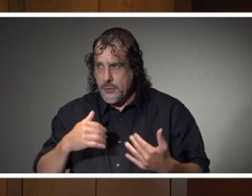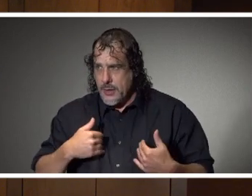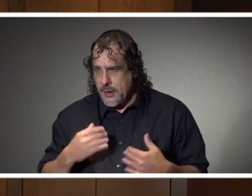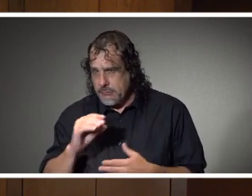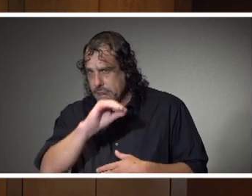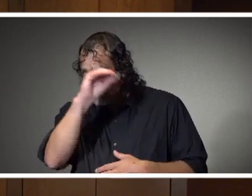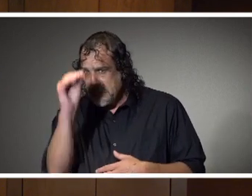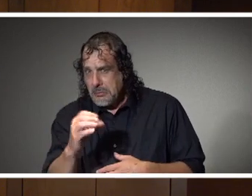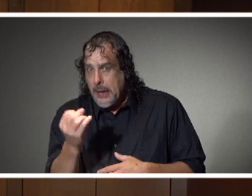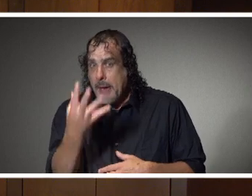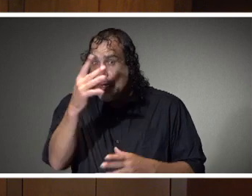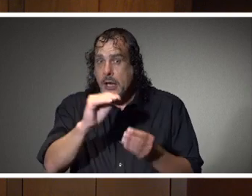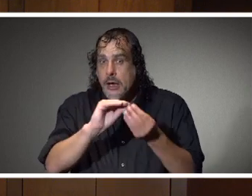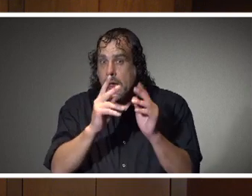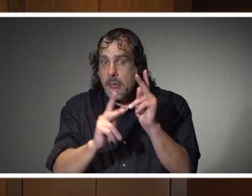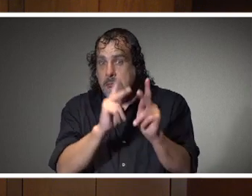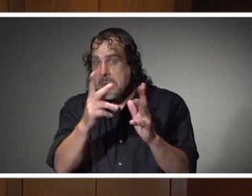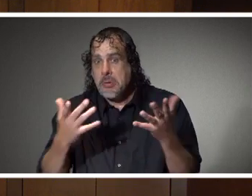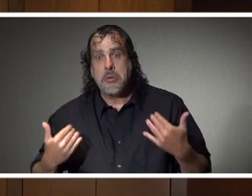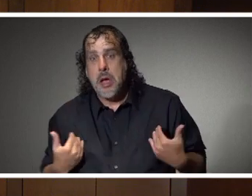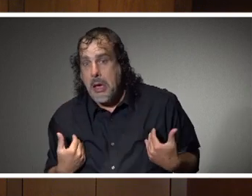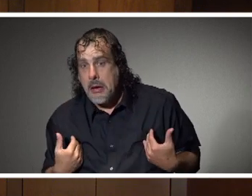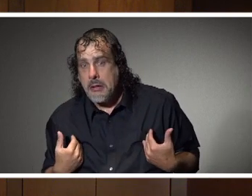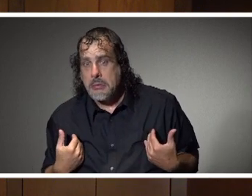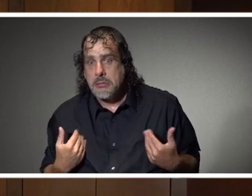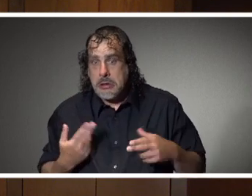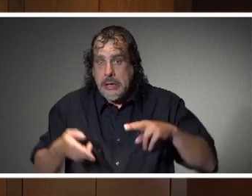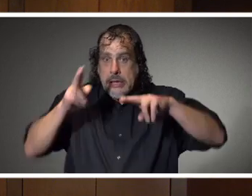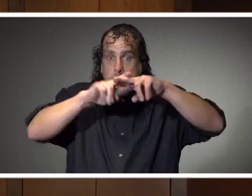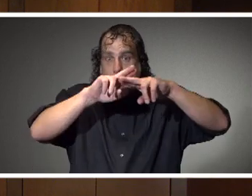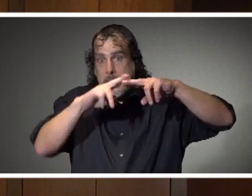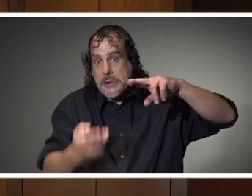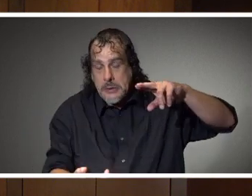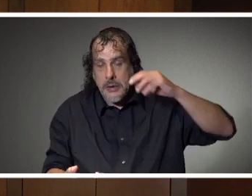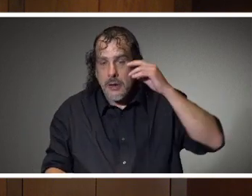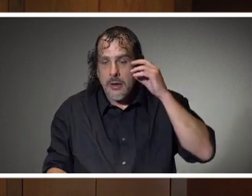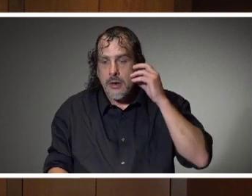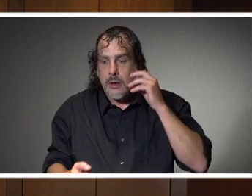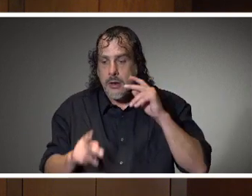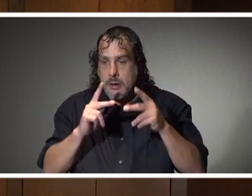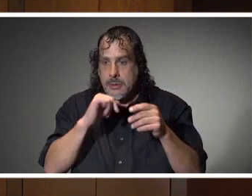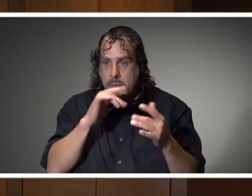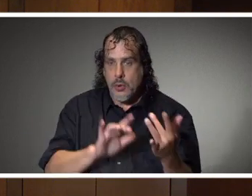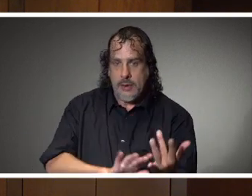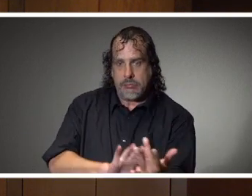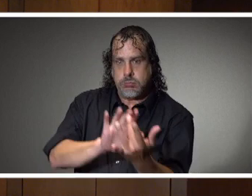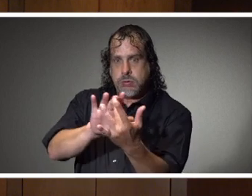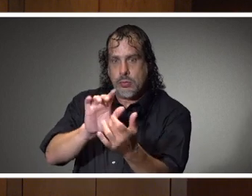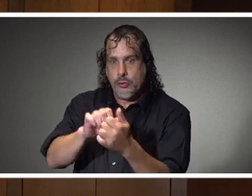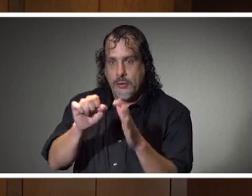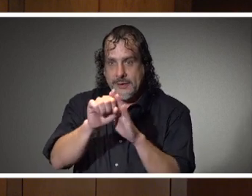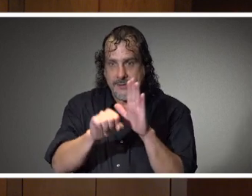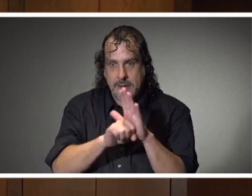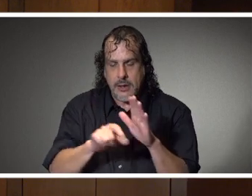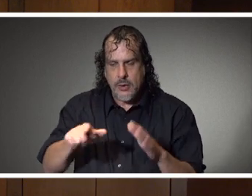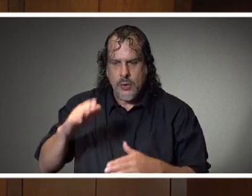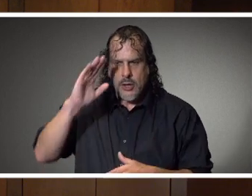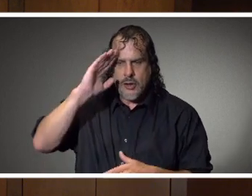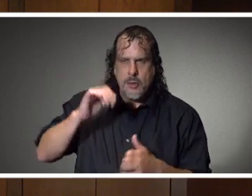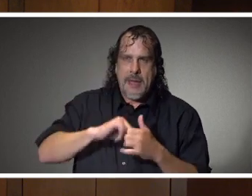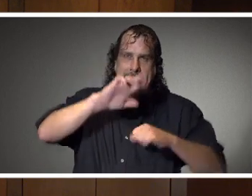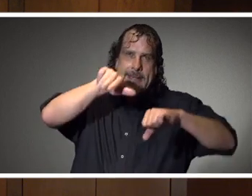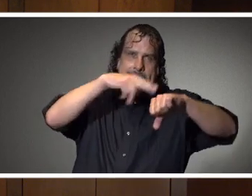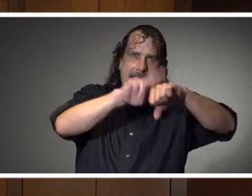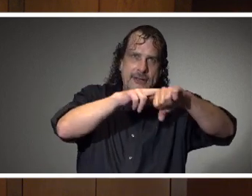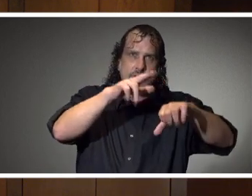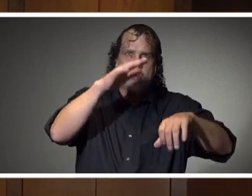percentages on how many, maybe an increase or not, of people who have reached out to the state? I know we heard about this National Suicide